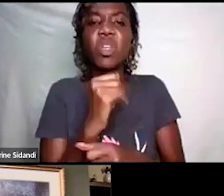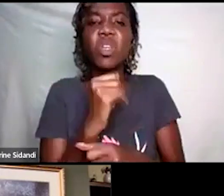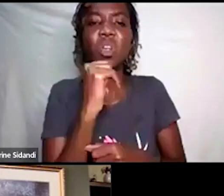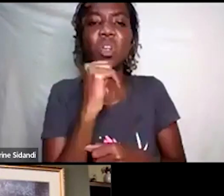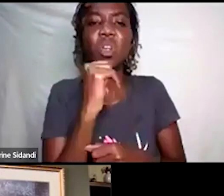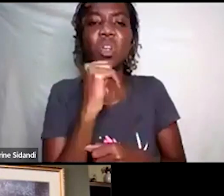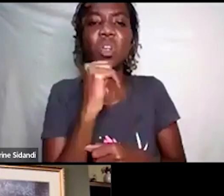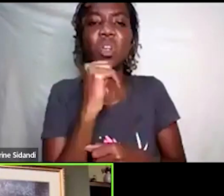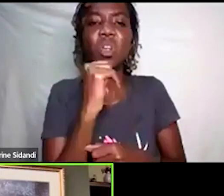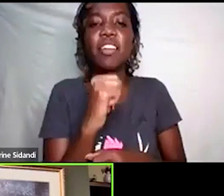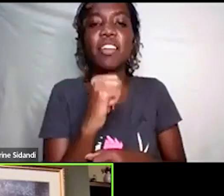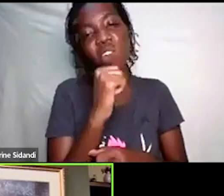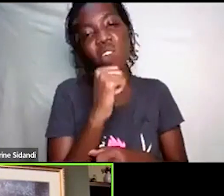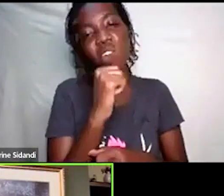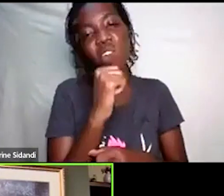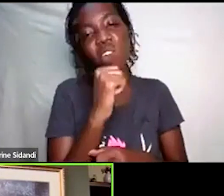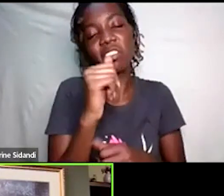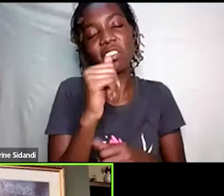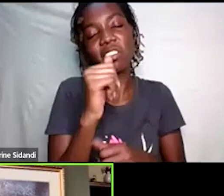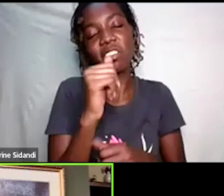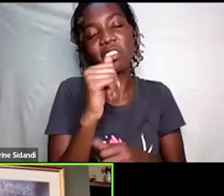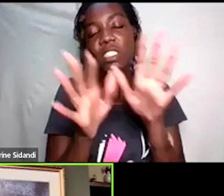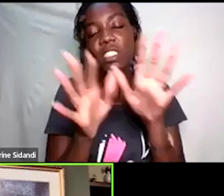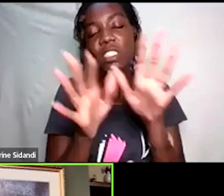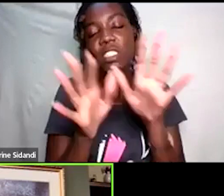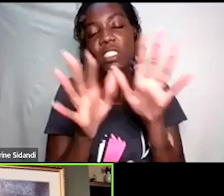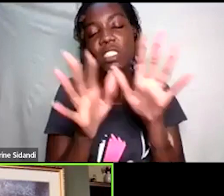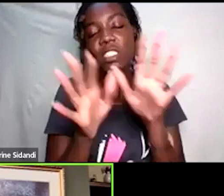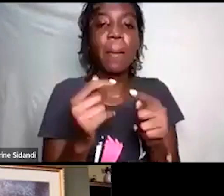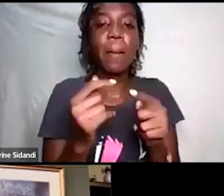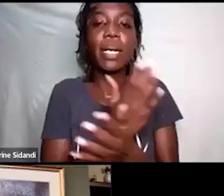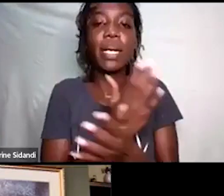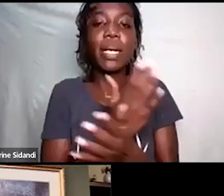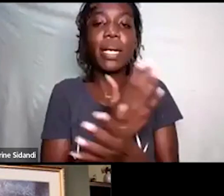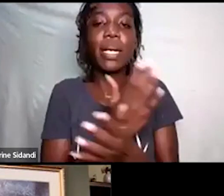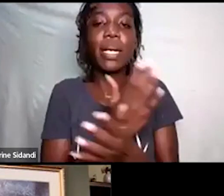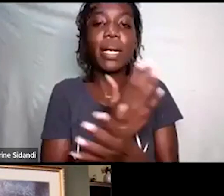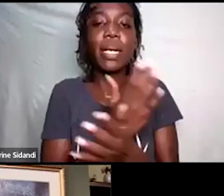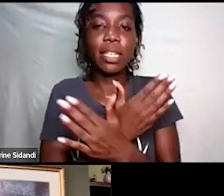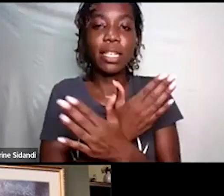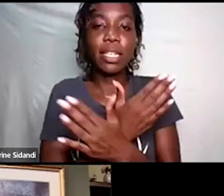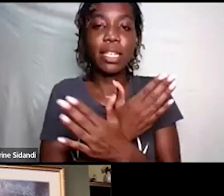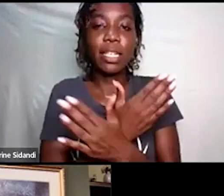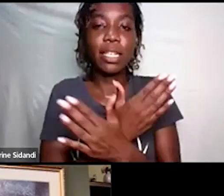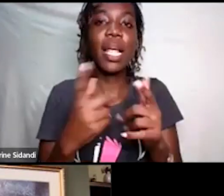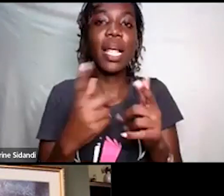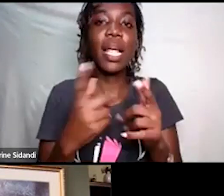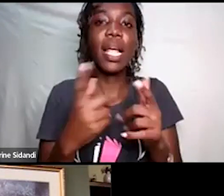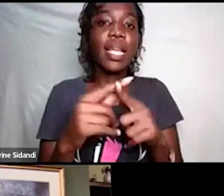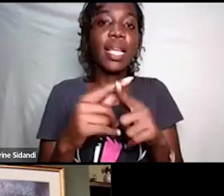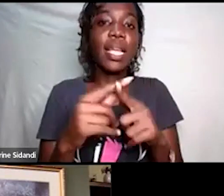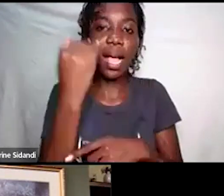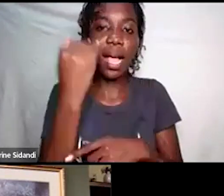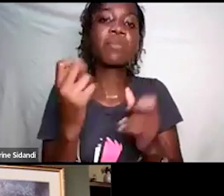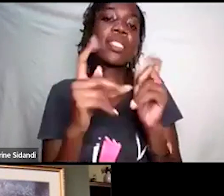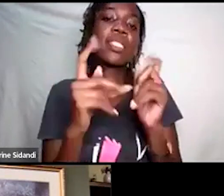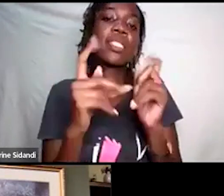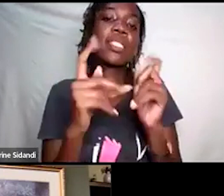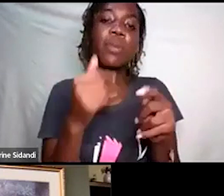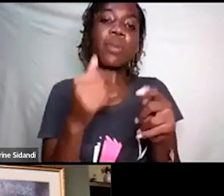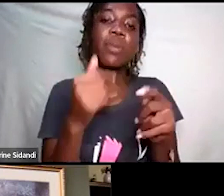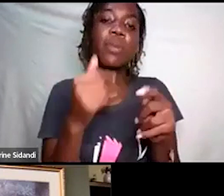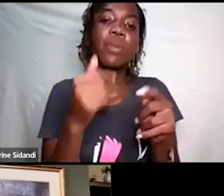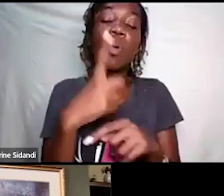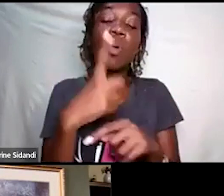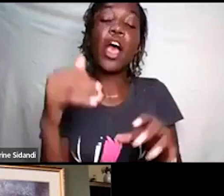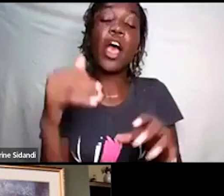subordinates in business partnership. Yeah. Yes, and he was asking, okay, so because you're going into partnership, this thing has